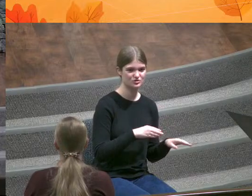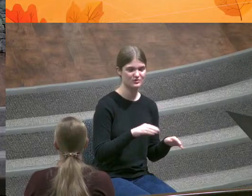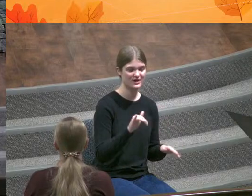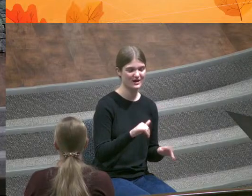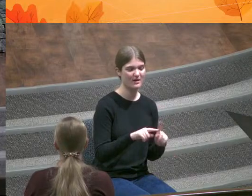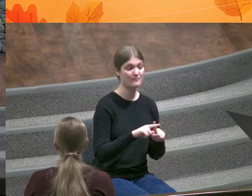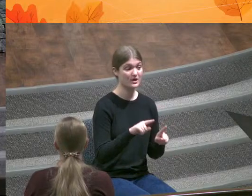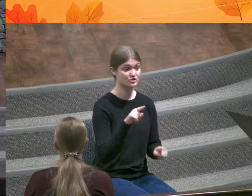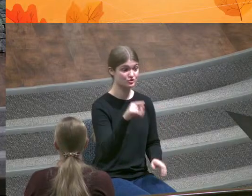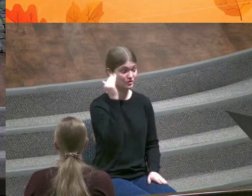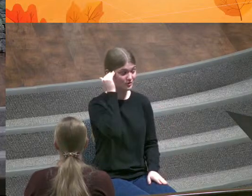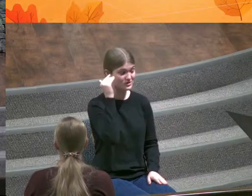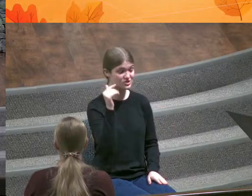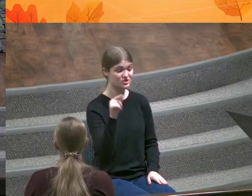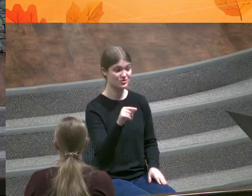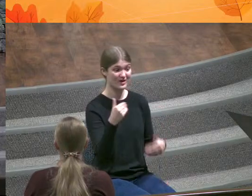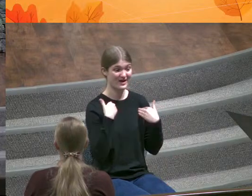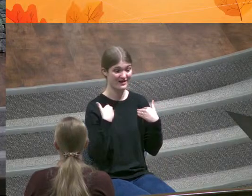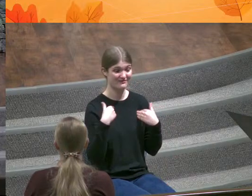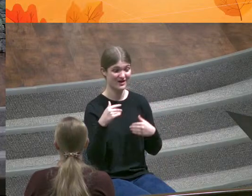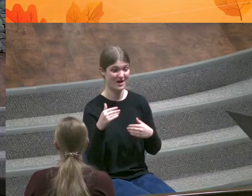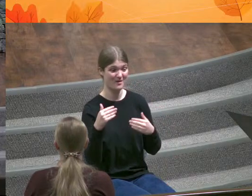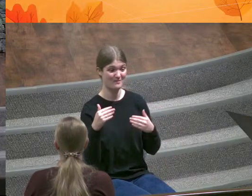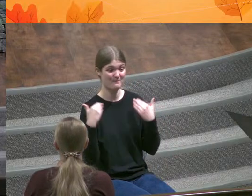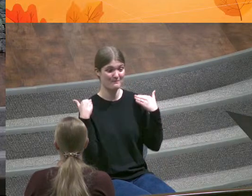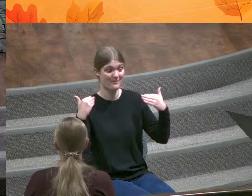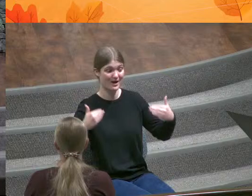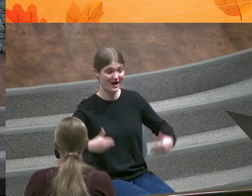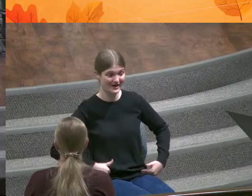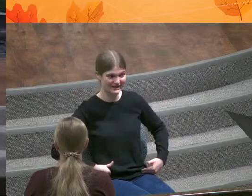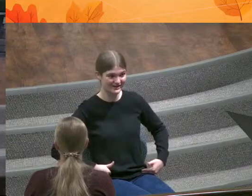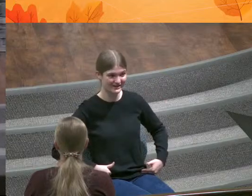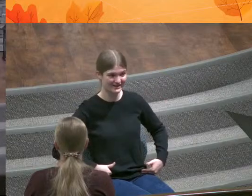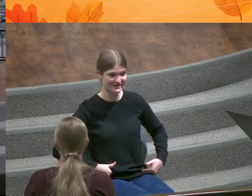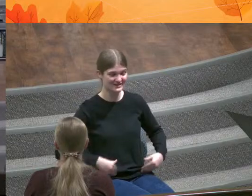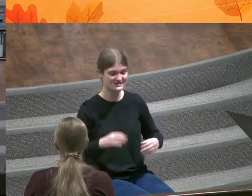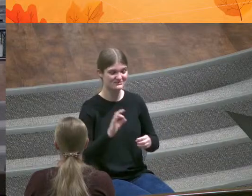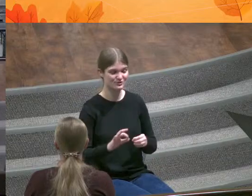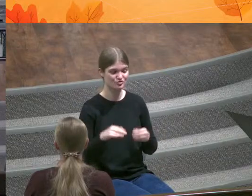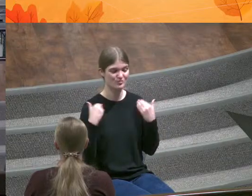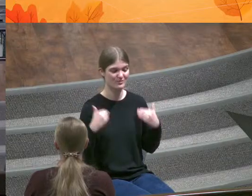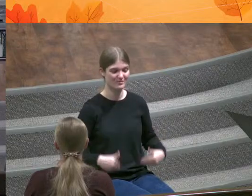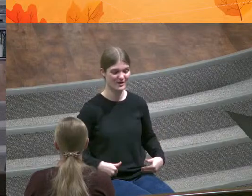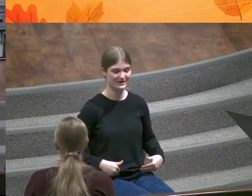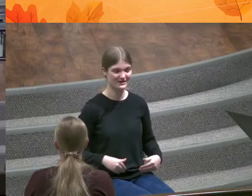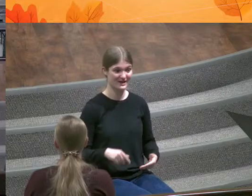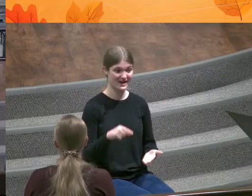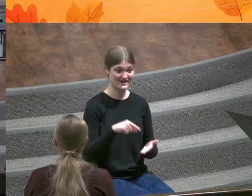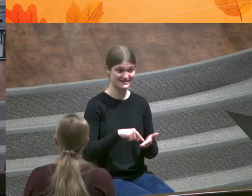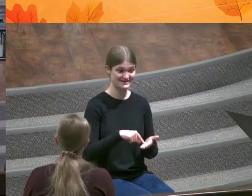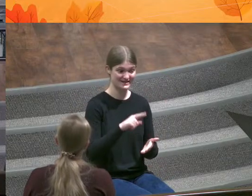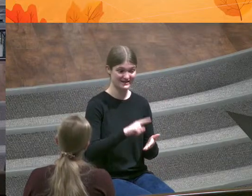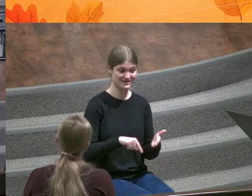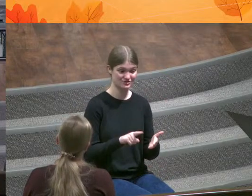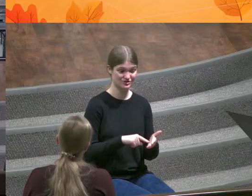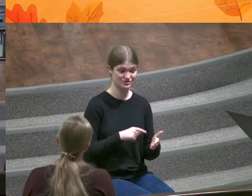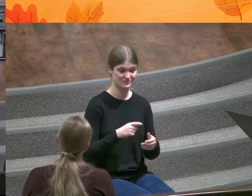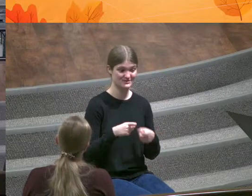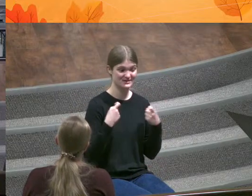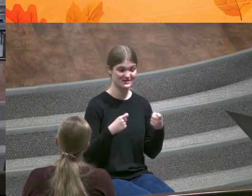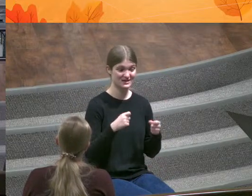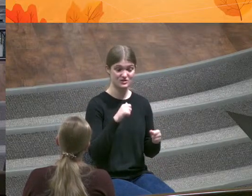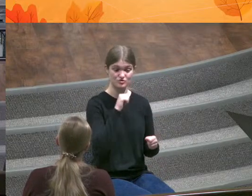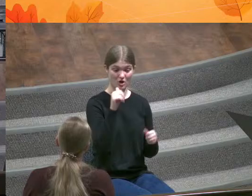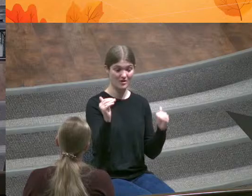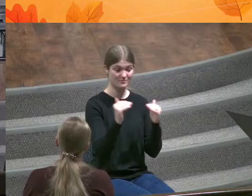But did you know you had a people? Body passages. You want to grow spiritual riches because a debt cancellation of sin does